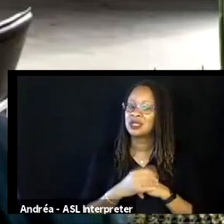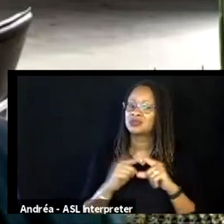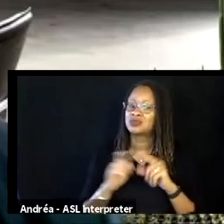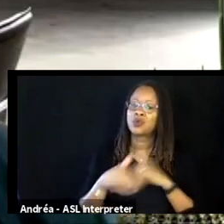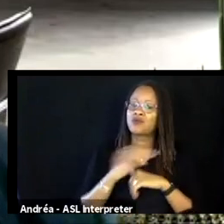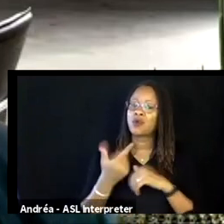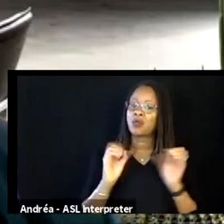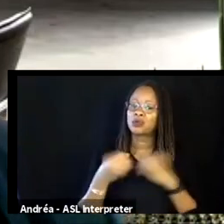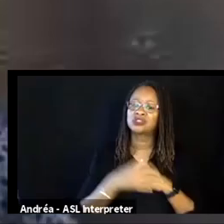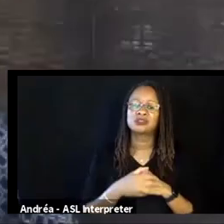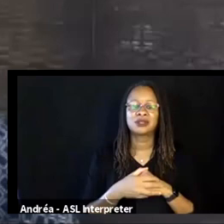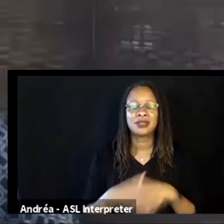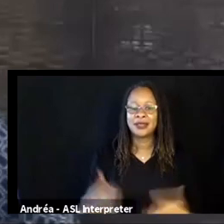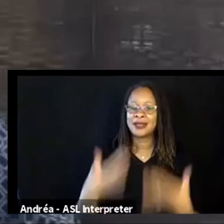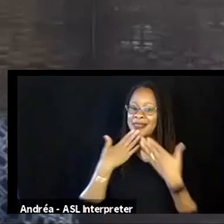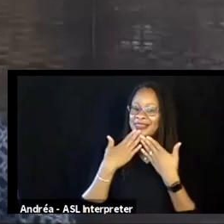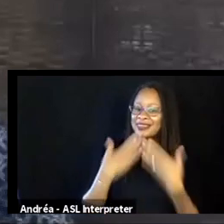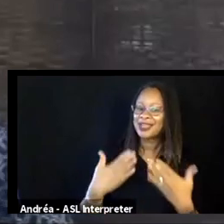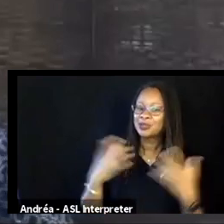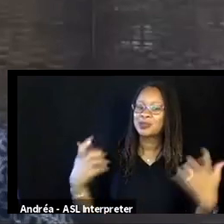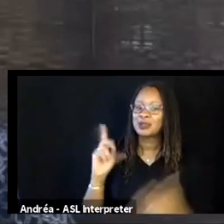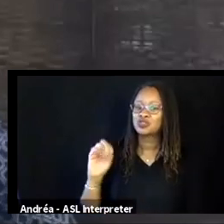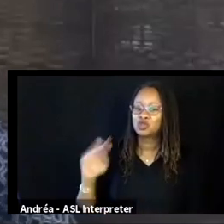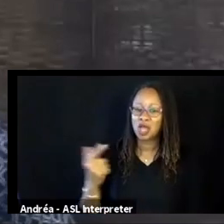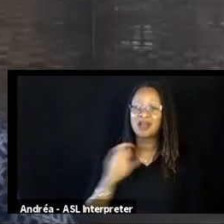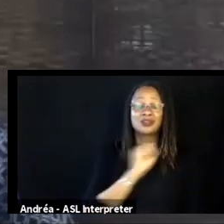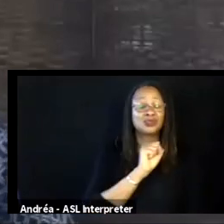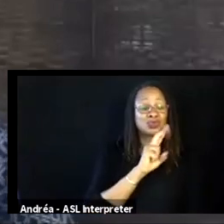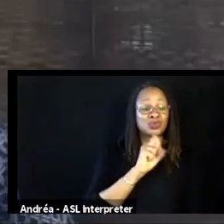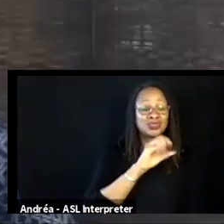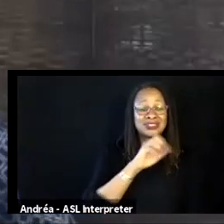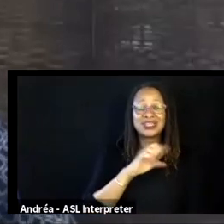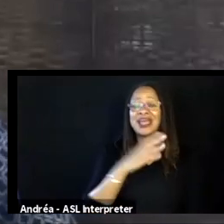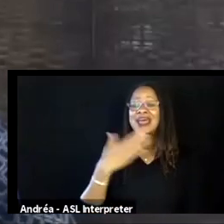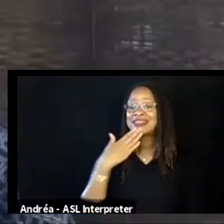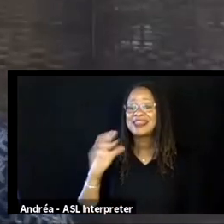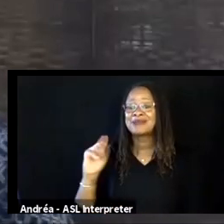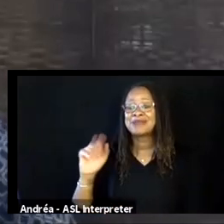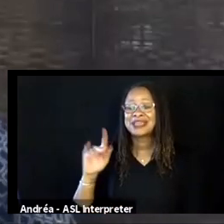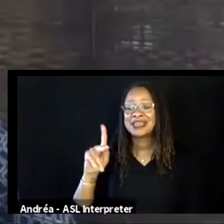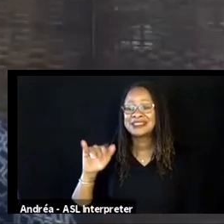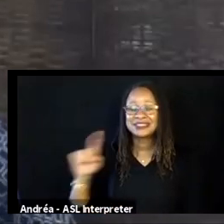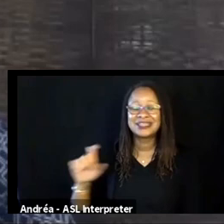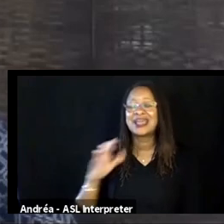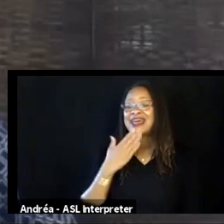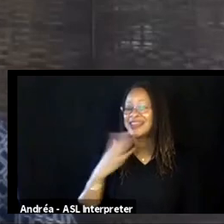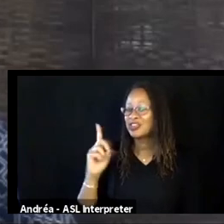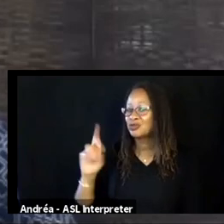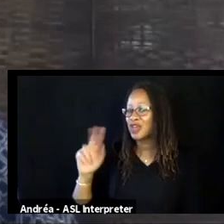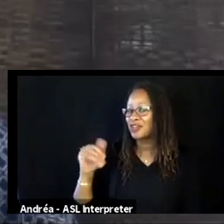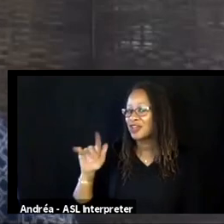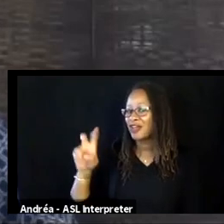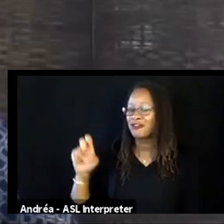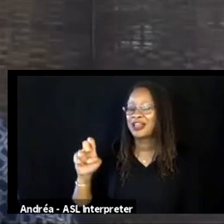organization. Well, thank you so much, Doug. Thank you so much, Susie. Mm-hmm. Thank you so much, Mackenzie. Thank you so much, Dr.